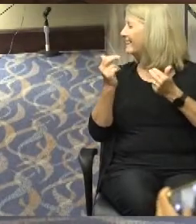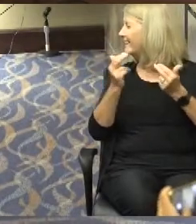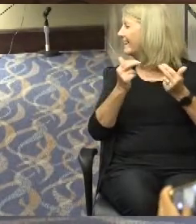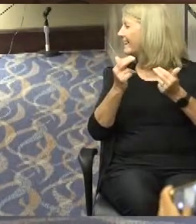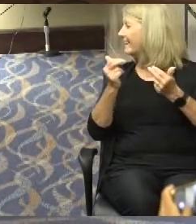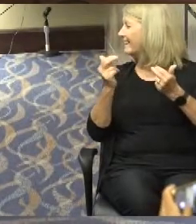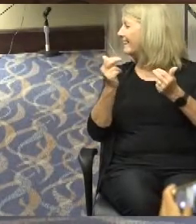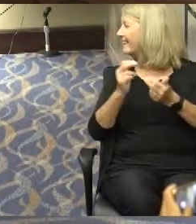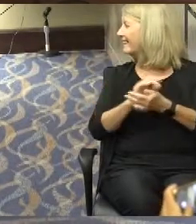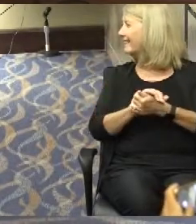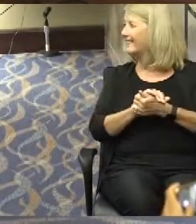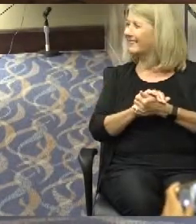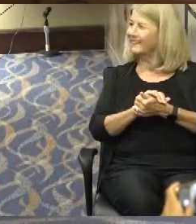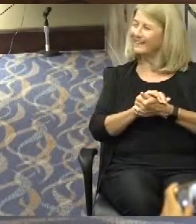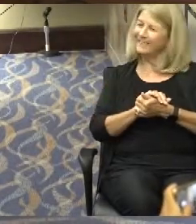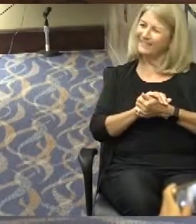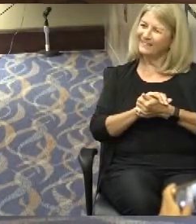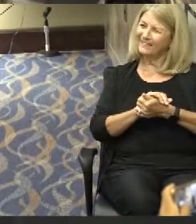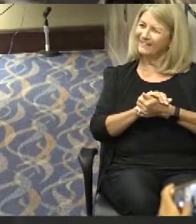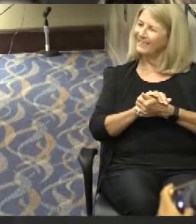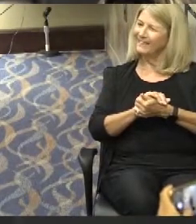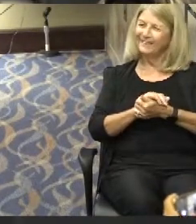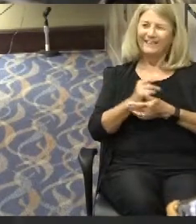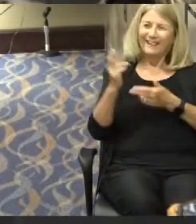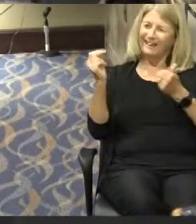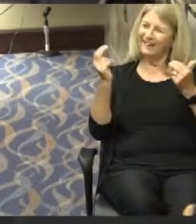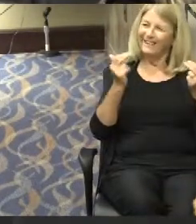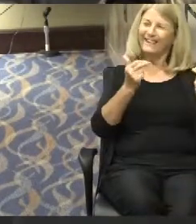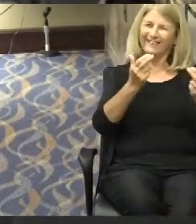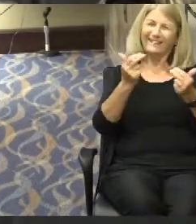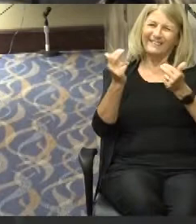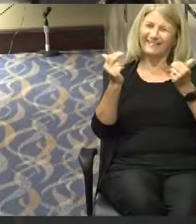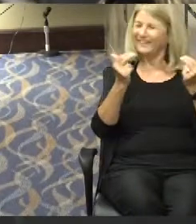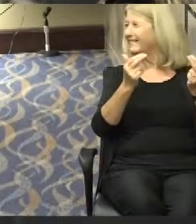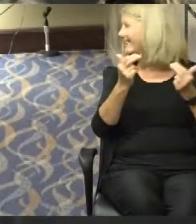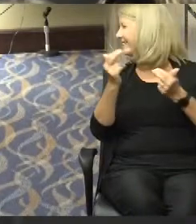I don't know. Championship belt.